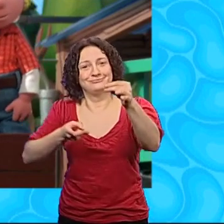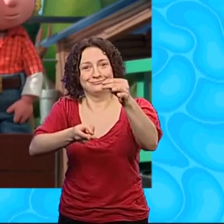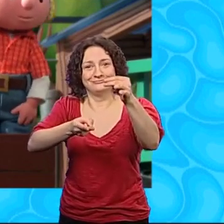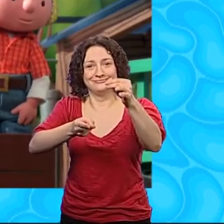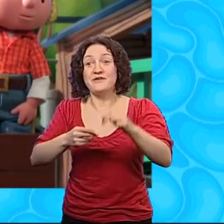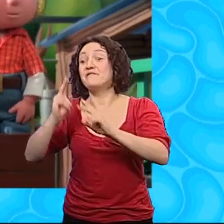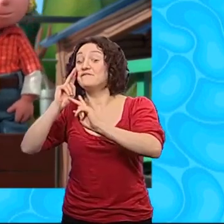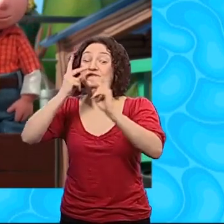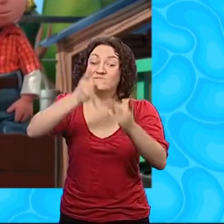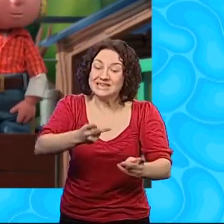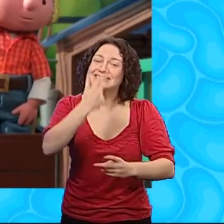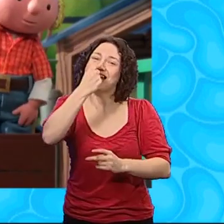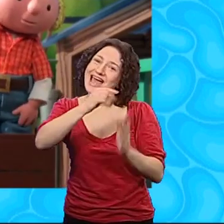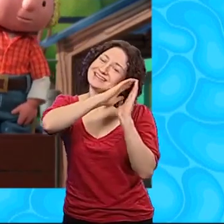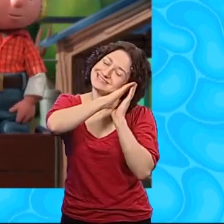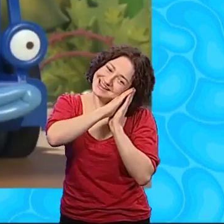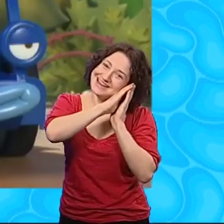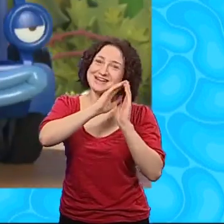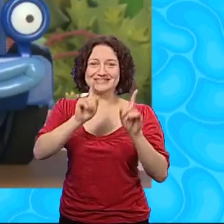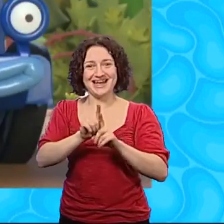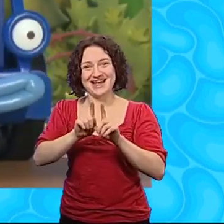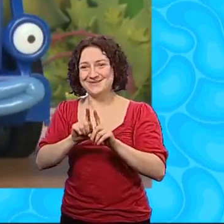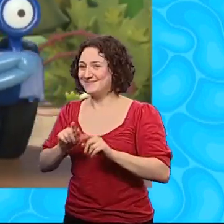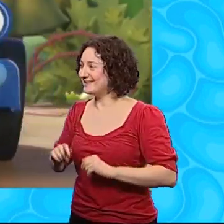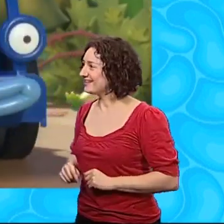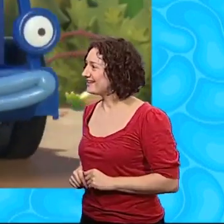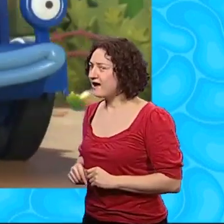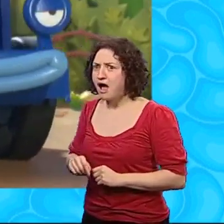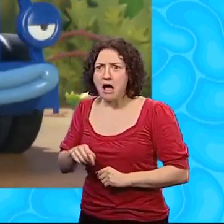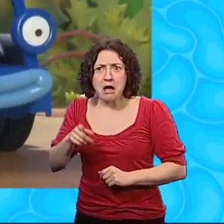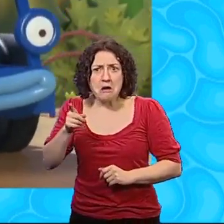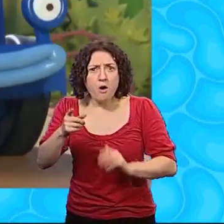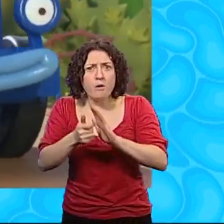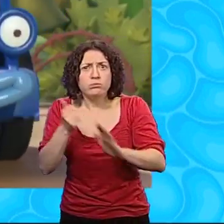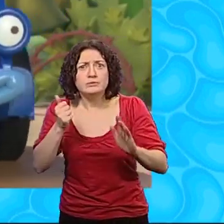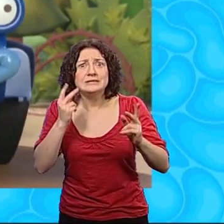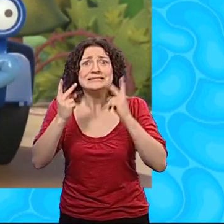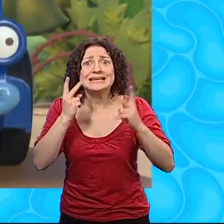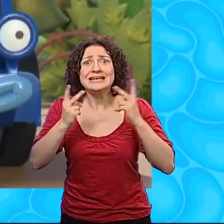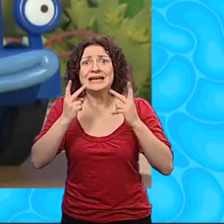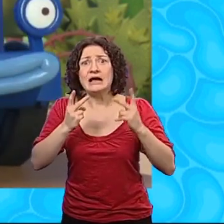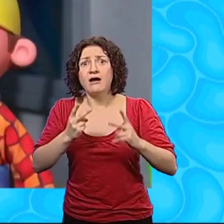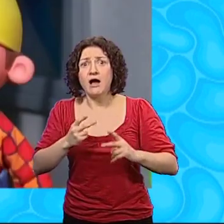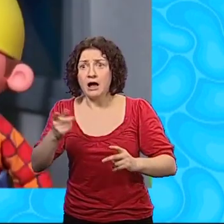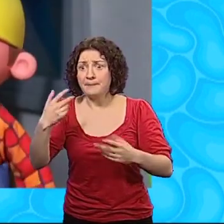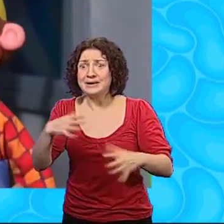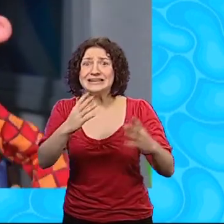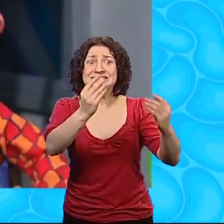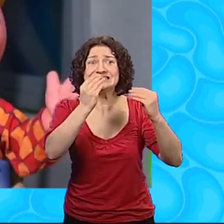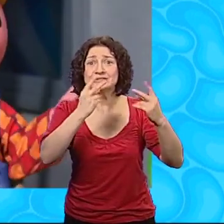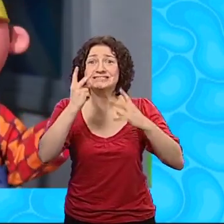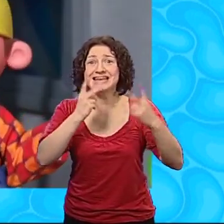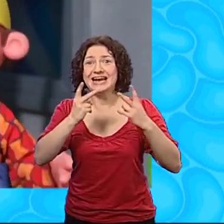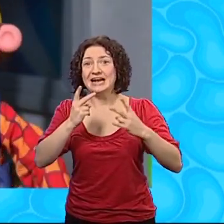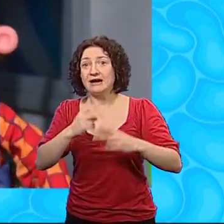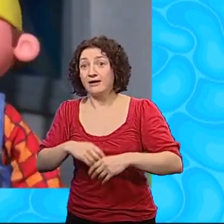visit can bunk down there too. The pickers are really good at singing. They've been teaching me songs all morning. You can teach us all a